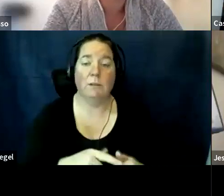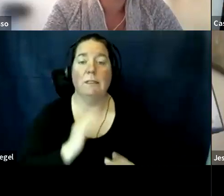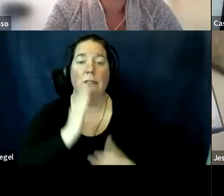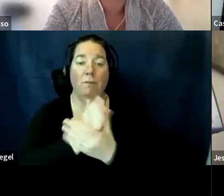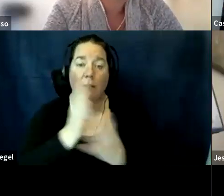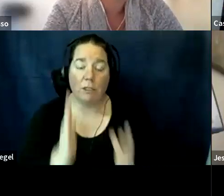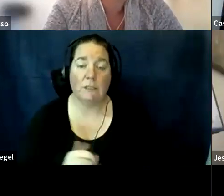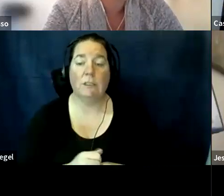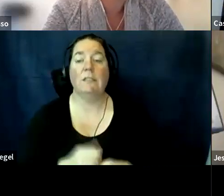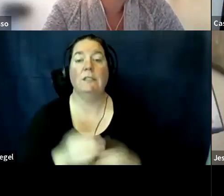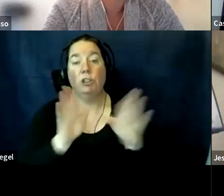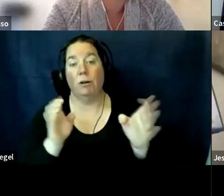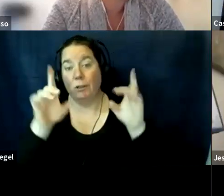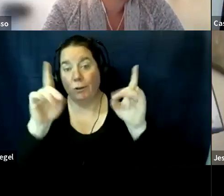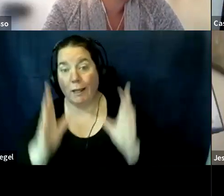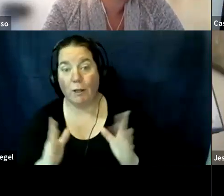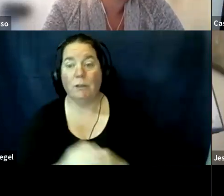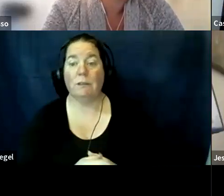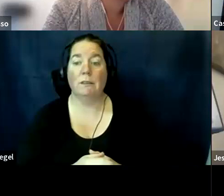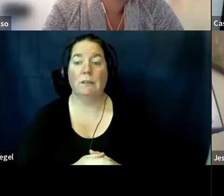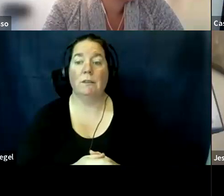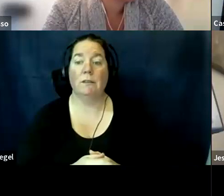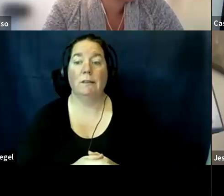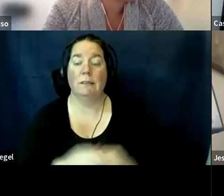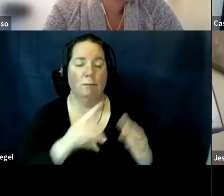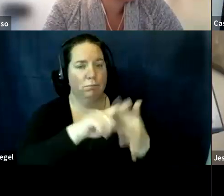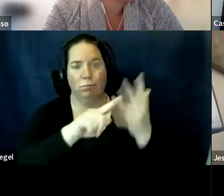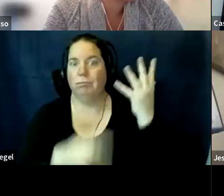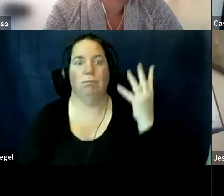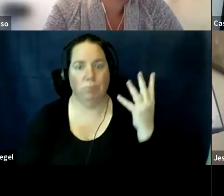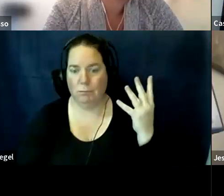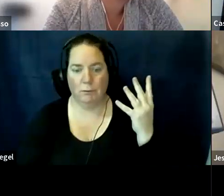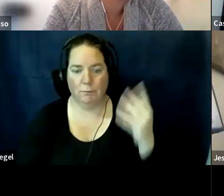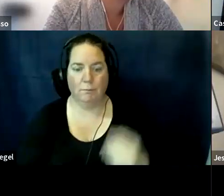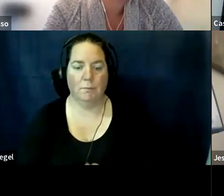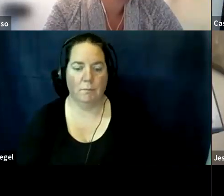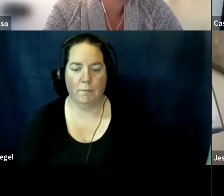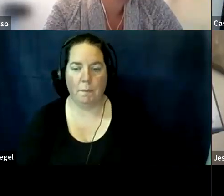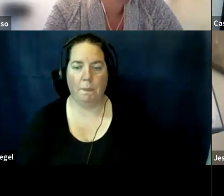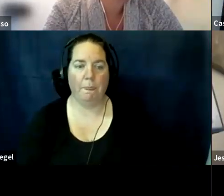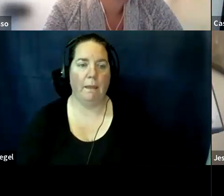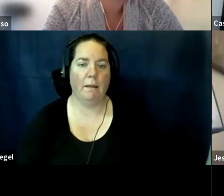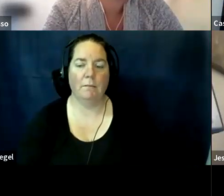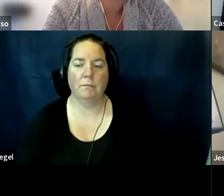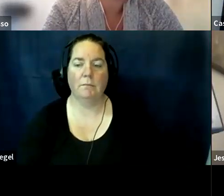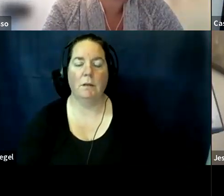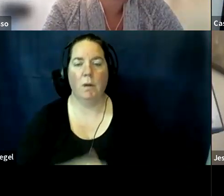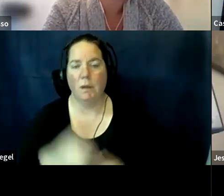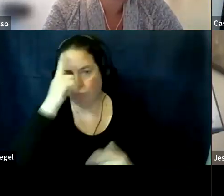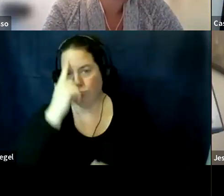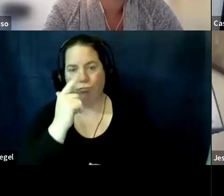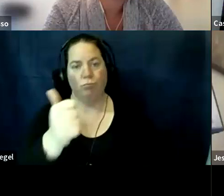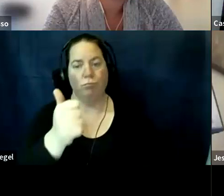paraeducators, general educators with the support of the special educator. It can be provided by all those listed above, and that's up to the